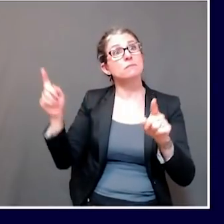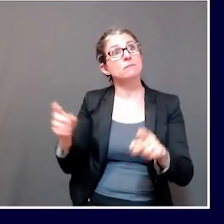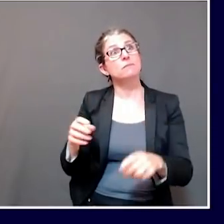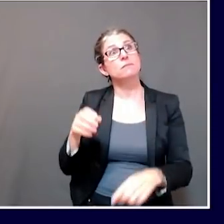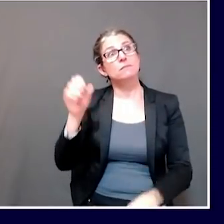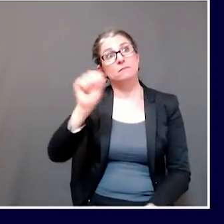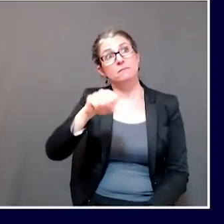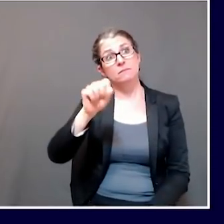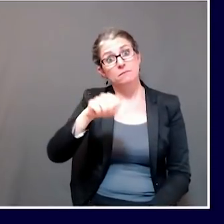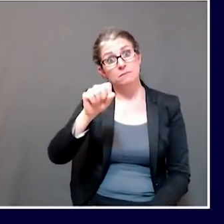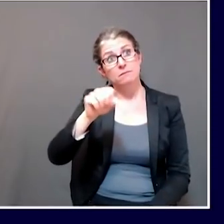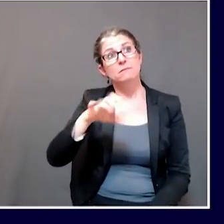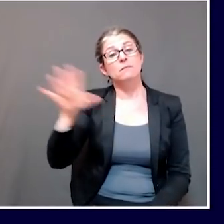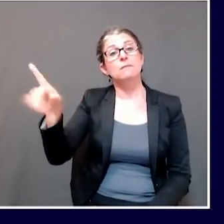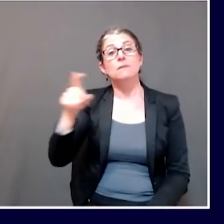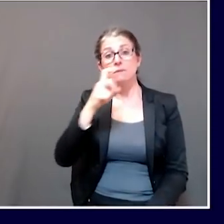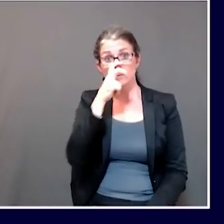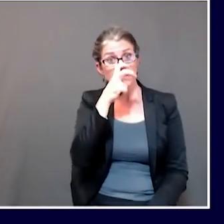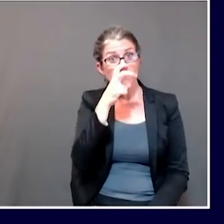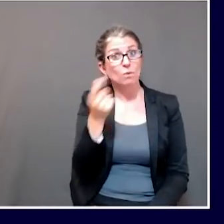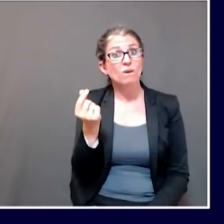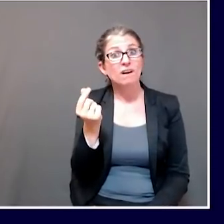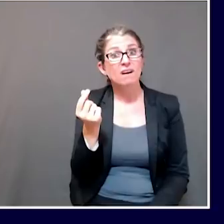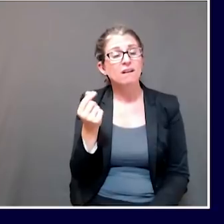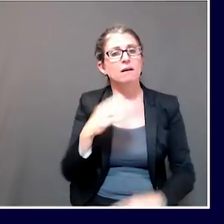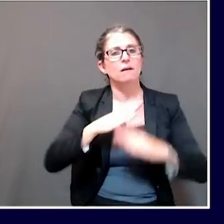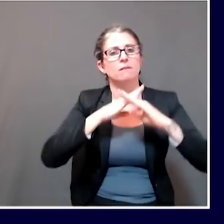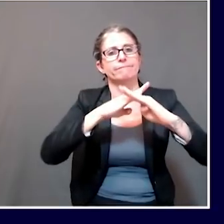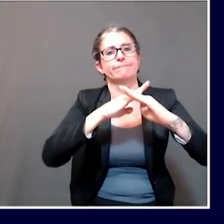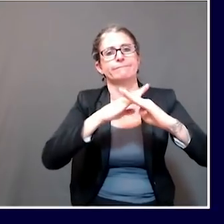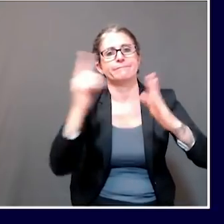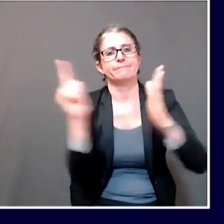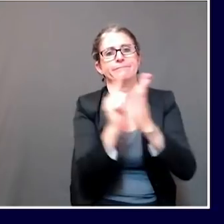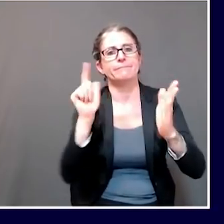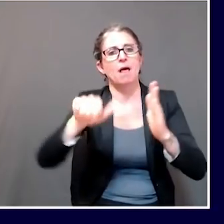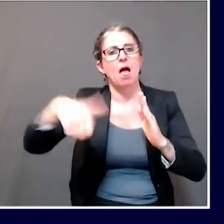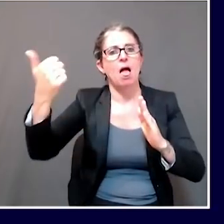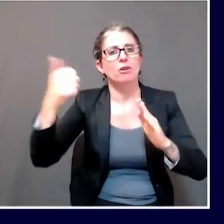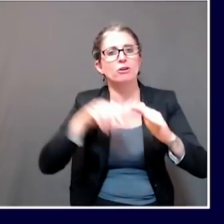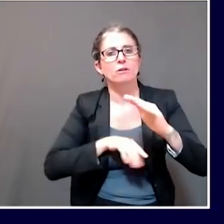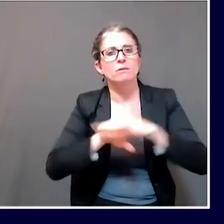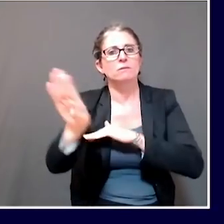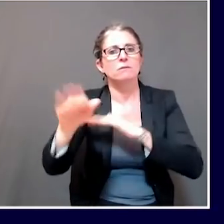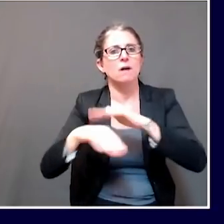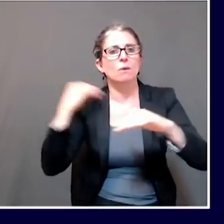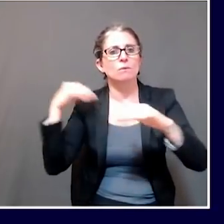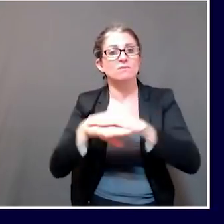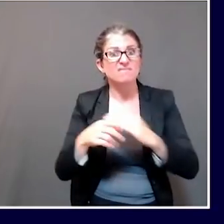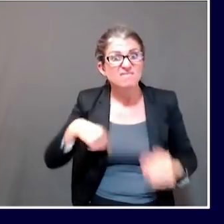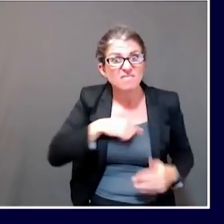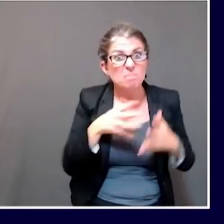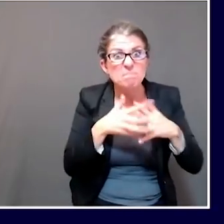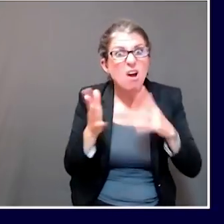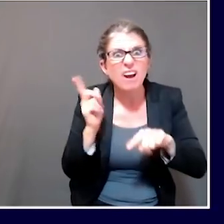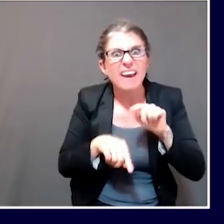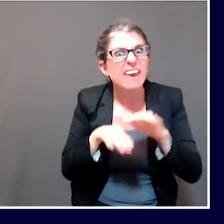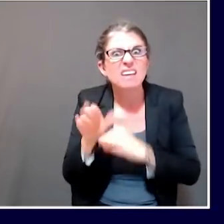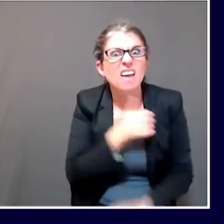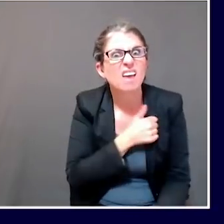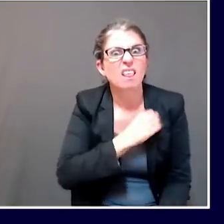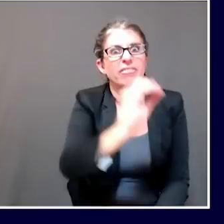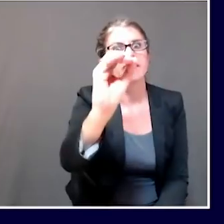very difficult to cross provincial lines. And in fact, in some areas, even cities within have just put down